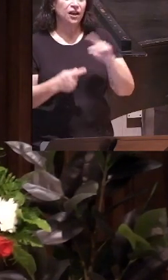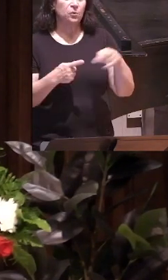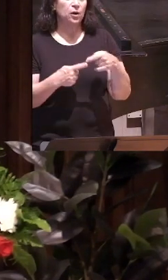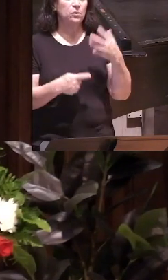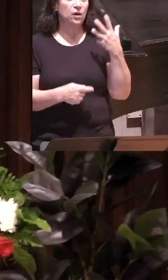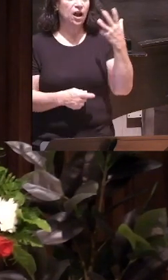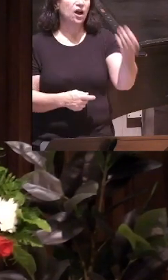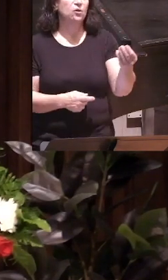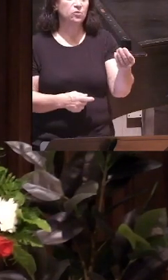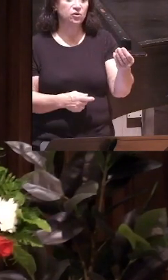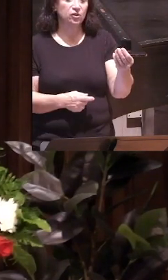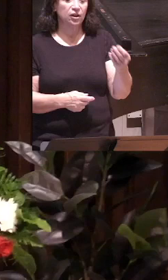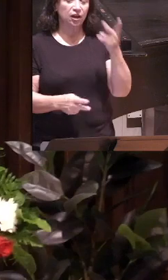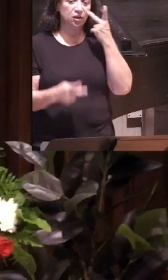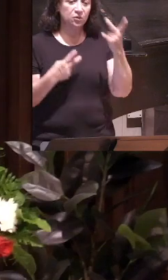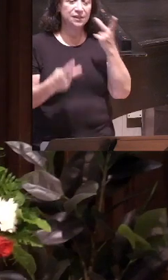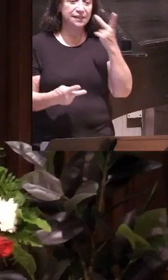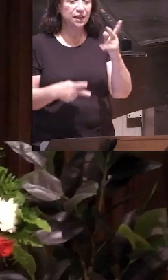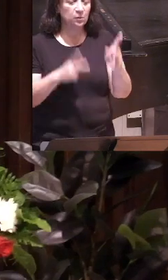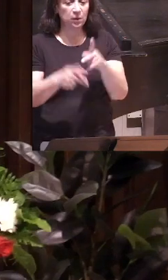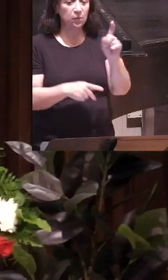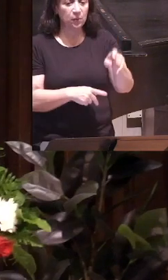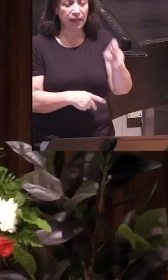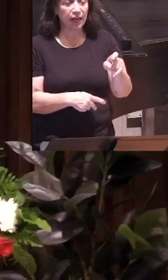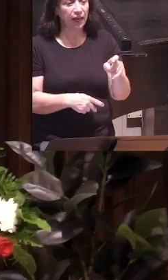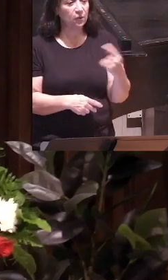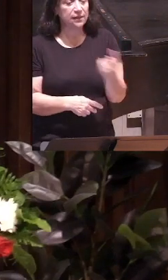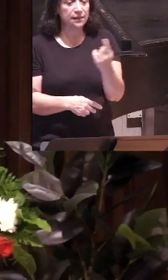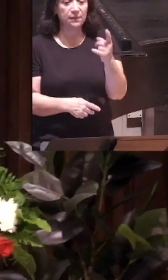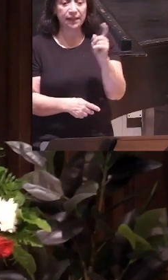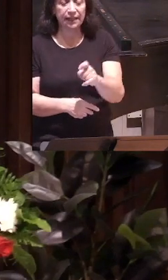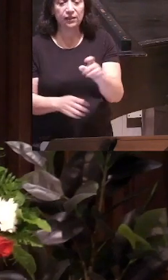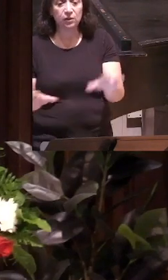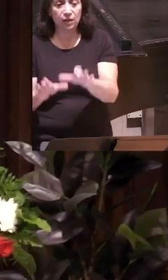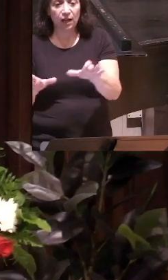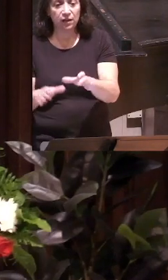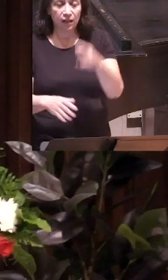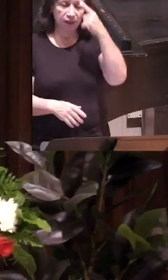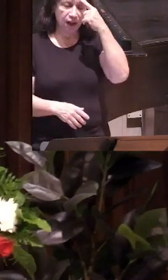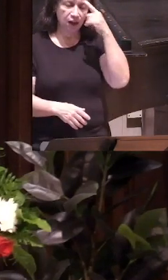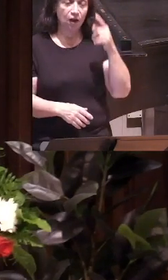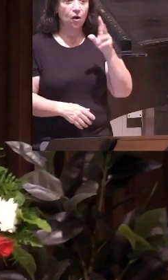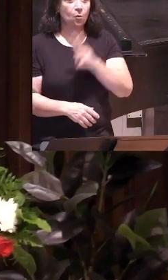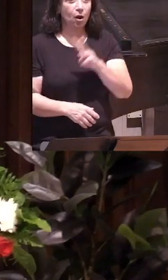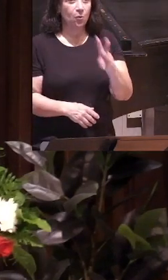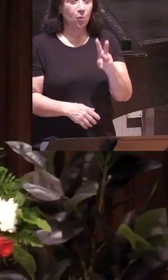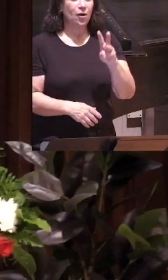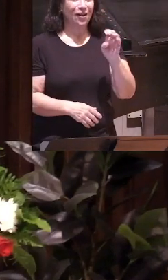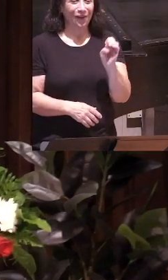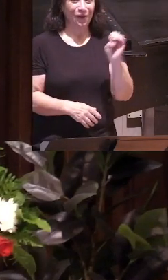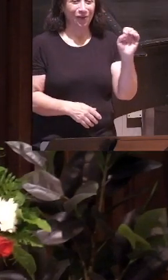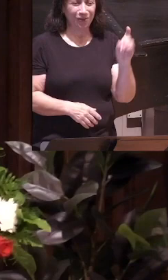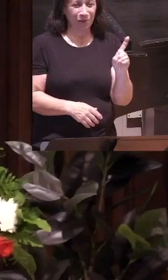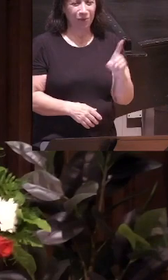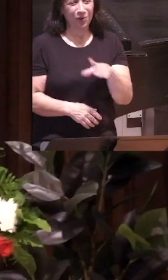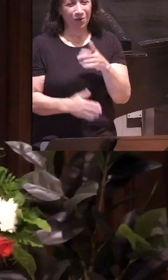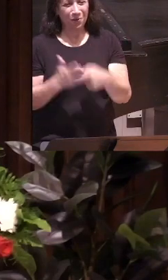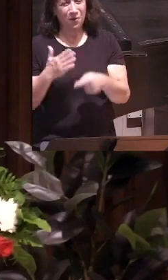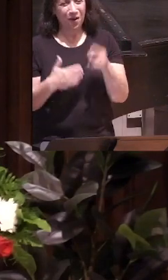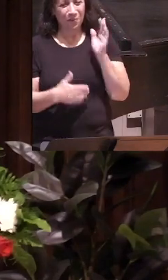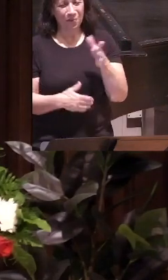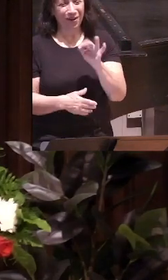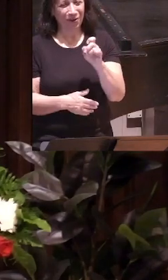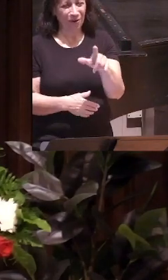and when you go out and you see somebody in need or something needs to be done, just ask yourself, what would Earl do? And just go do it. Thank